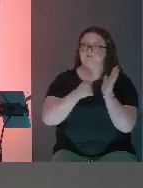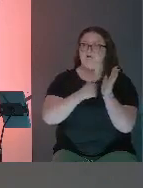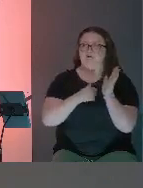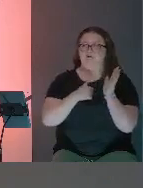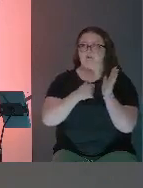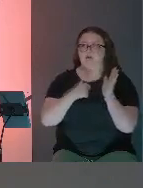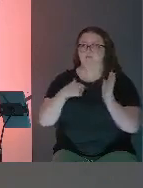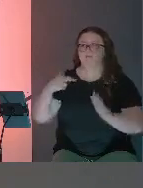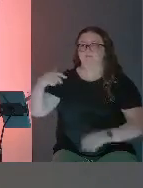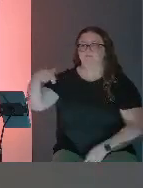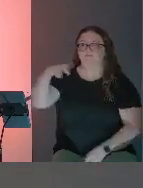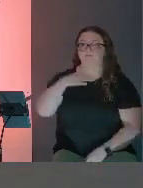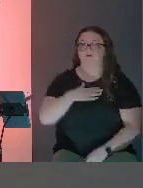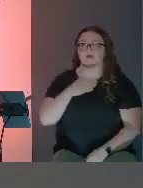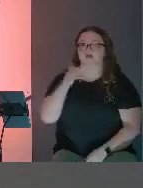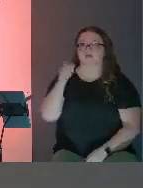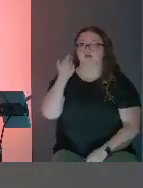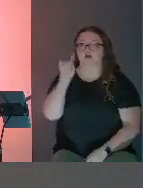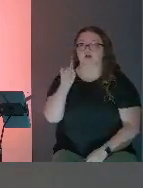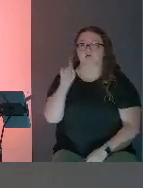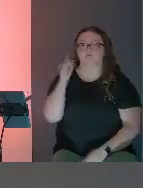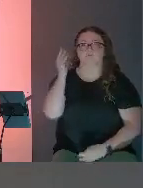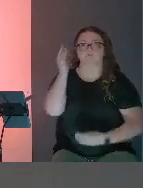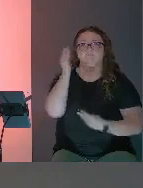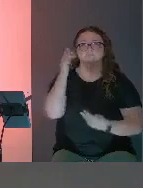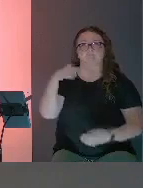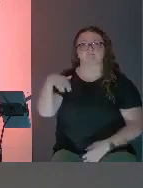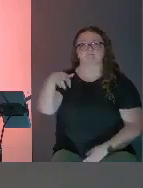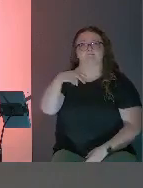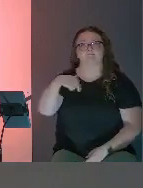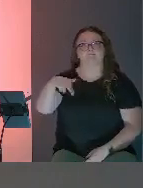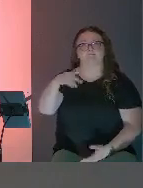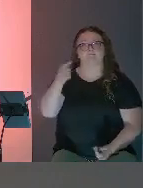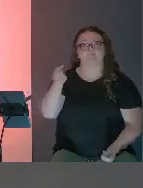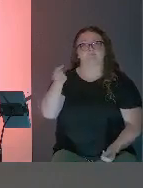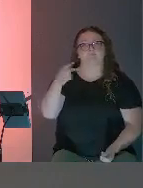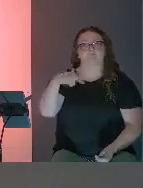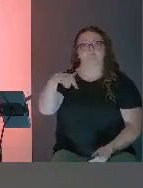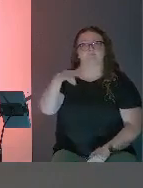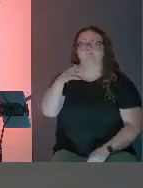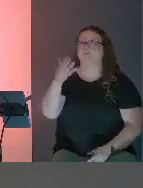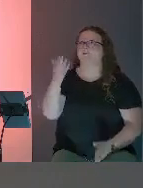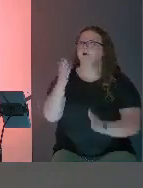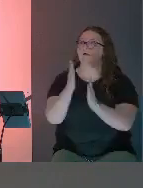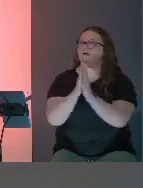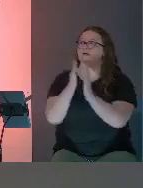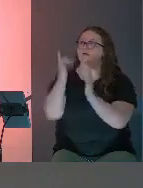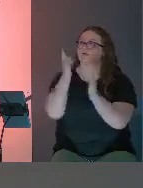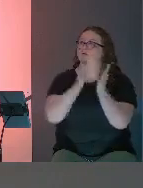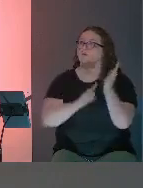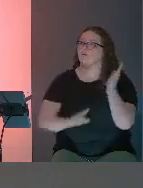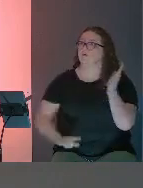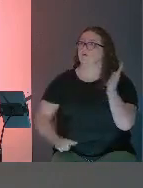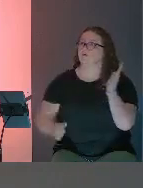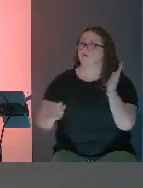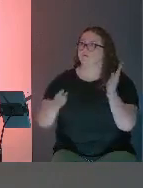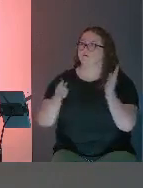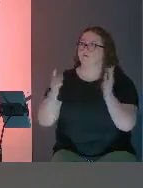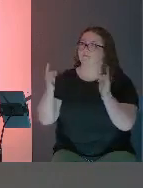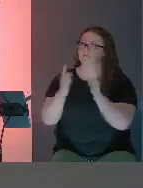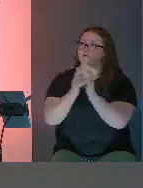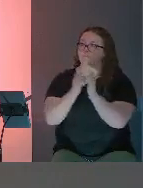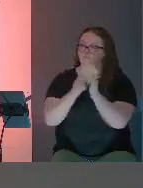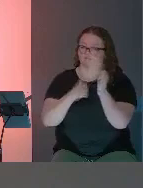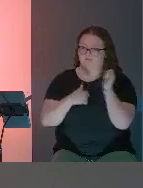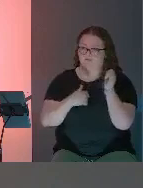kind of walking around my yard, contemplating, pondering, and just asking the Lord to meet with me personally before I come to meet